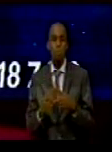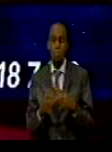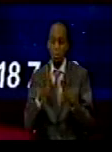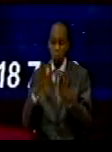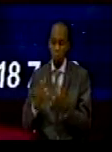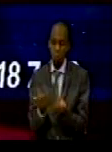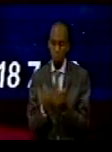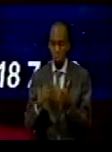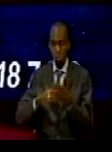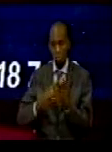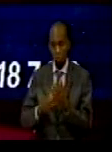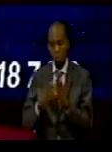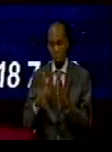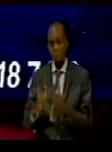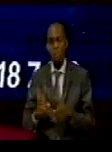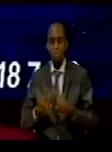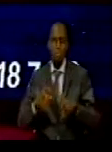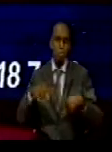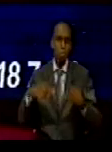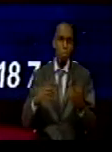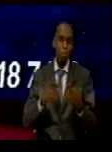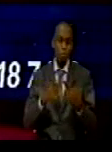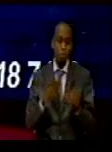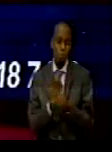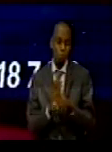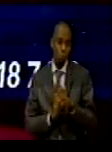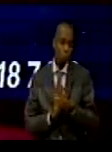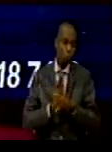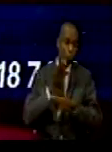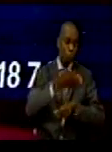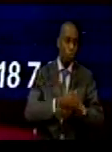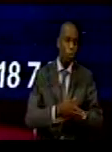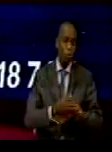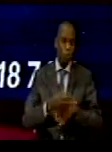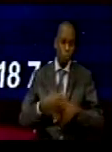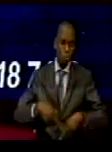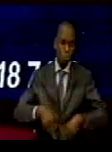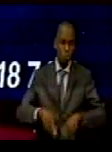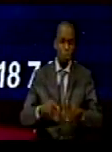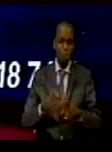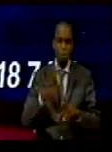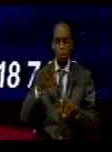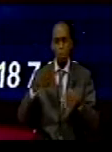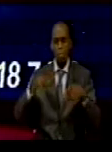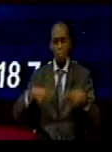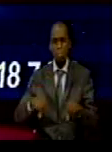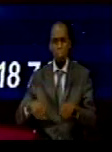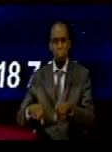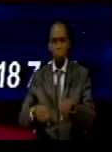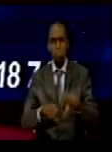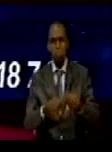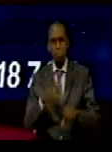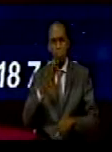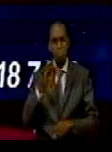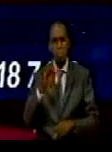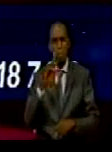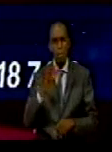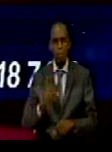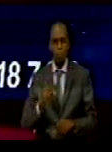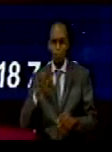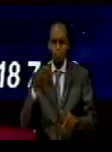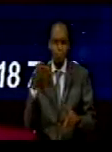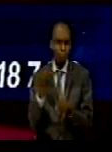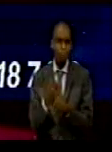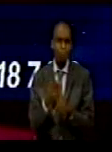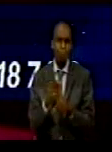my house. So as I cross road, make I enter keke to my house. So Okada man from nowhere, Okada hit me. He jammed me like